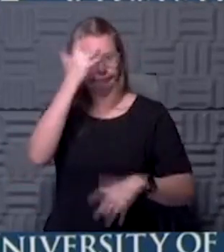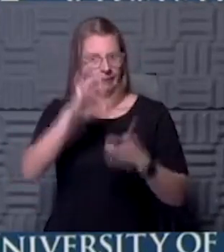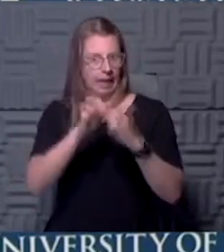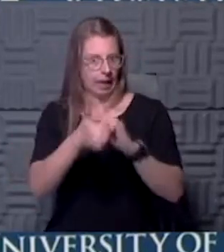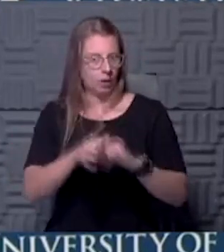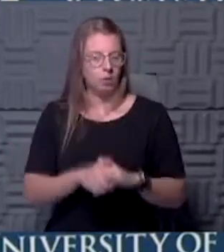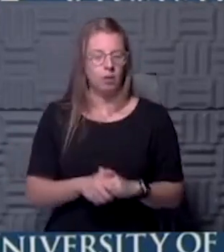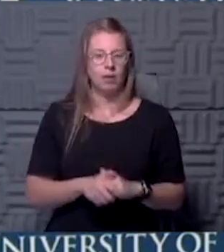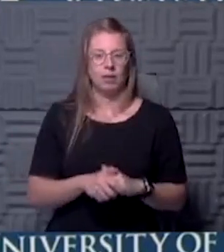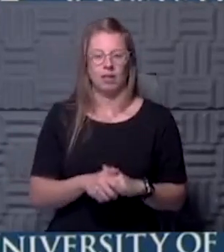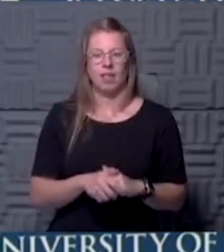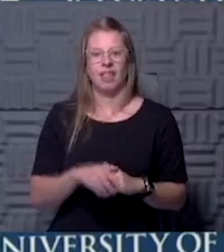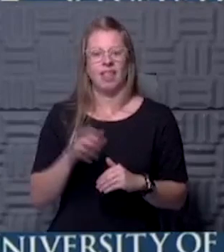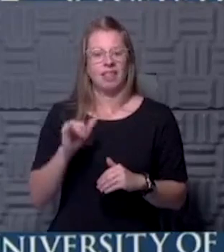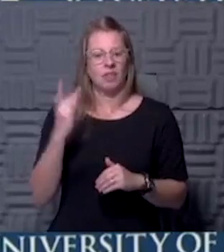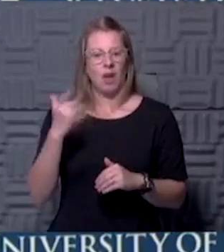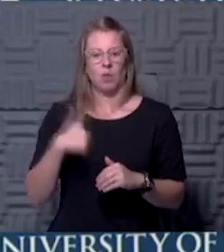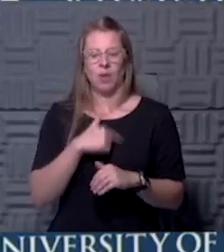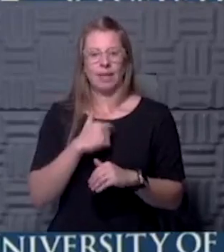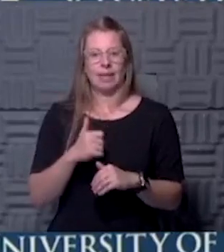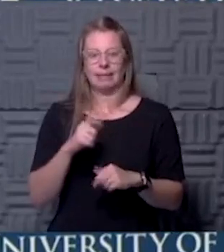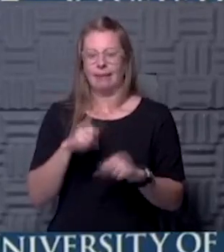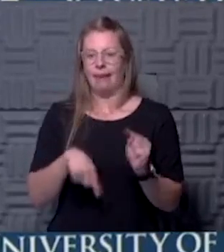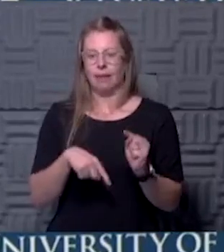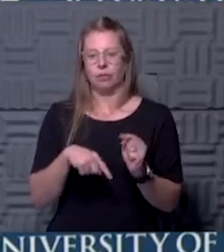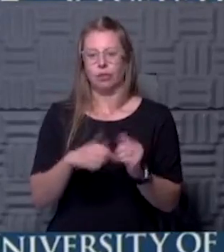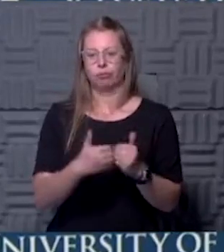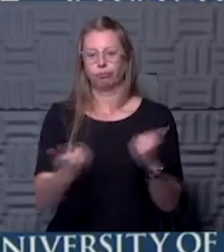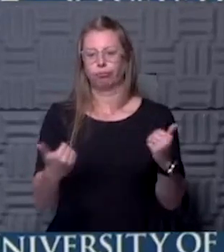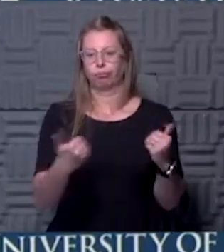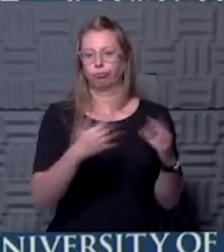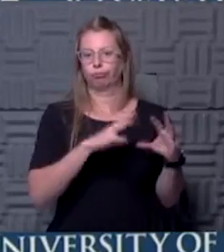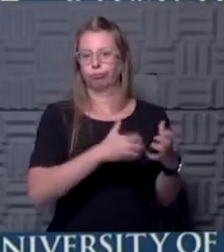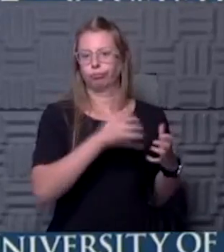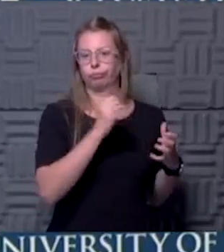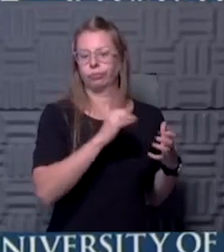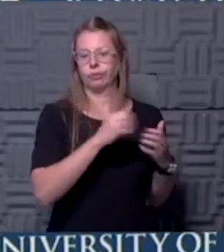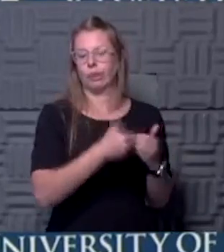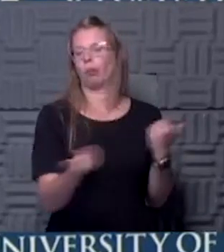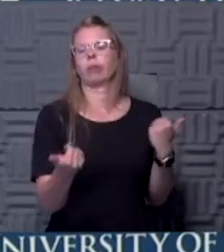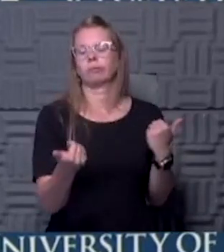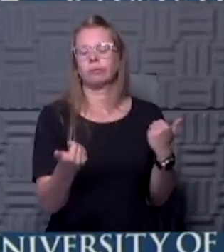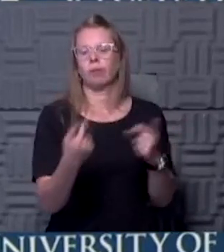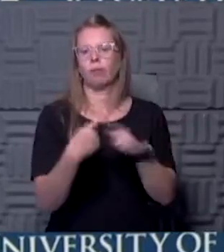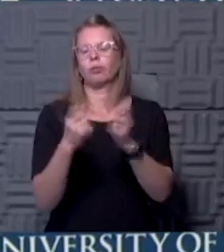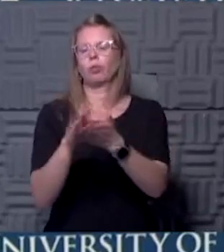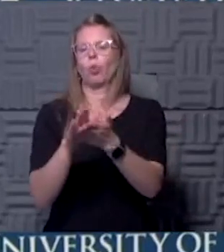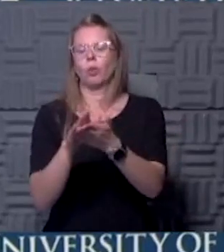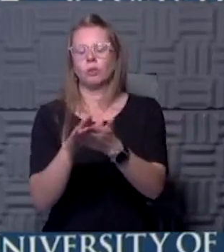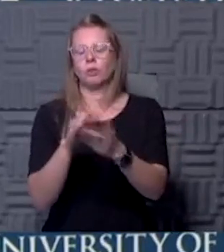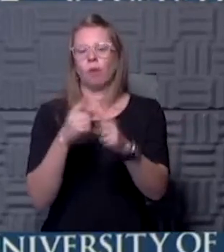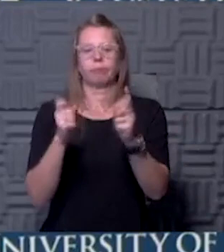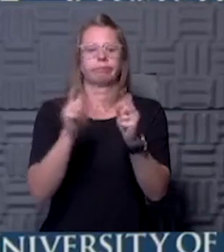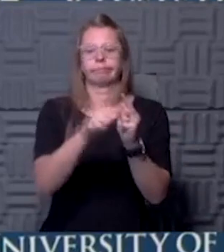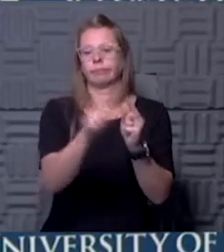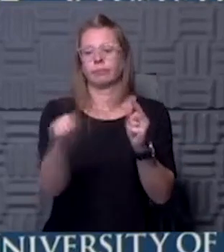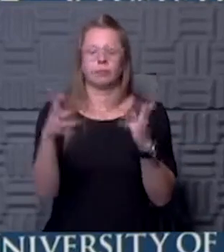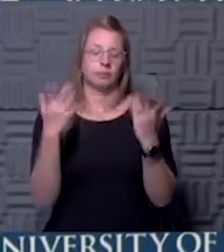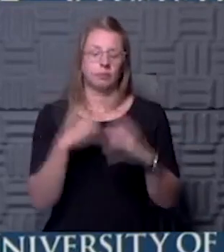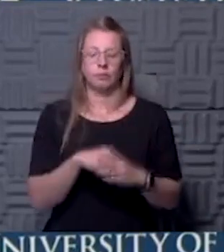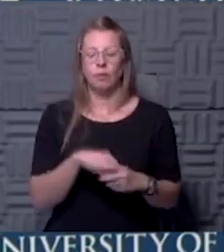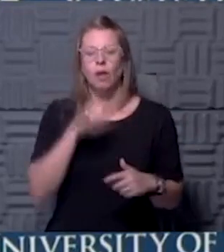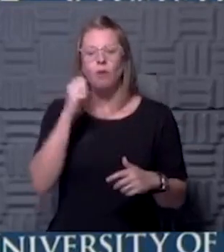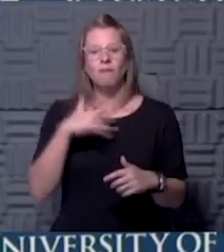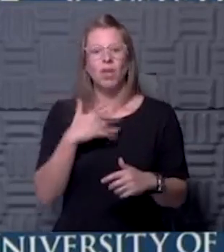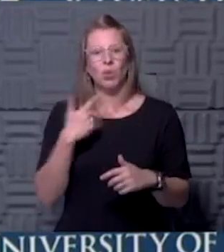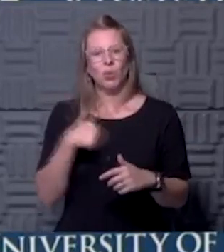just can't wall off, very easily, long-term care facilities from schools, from whatnot. And I don't feel like we can do